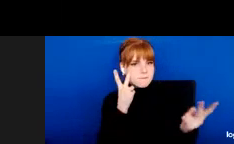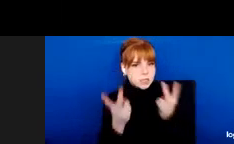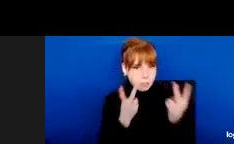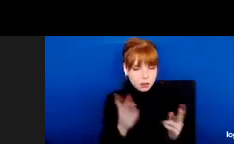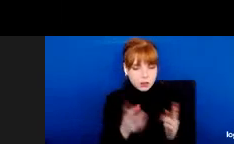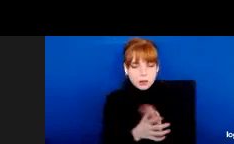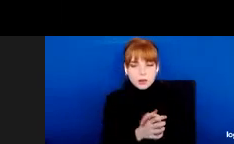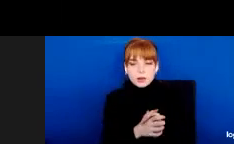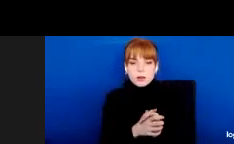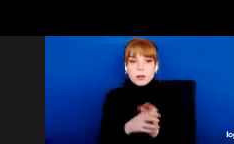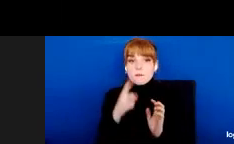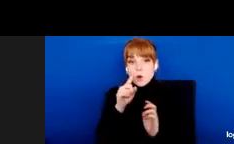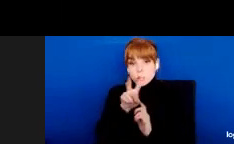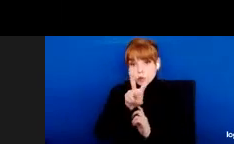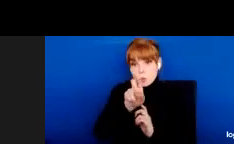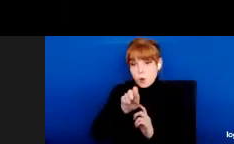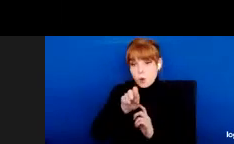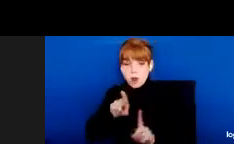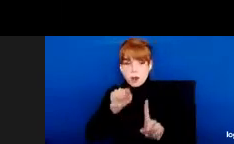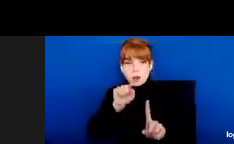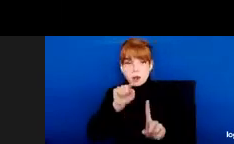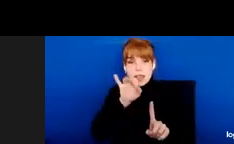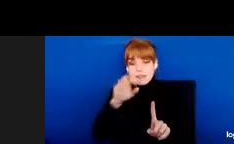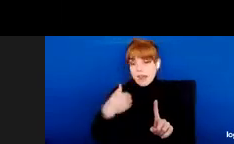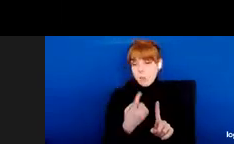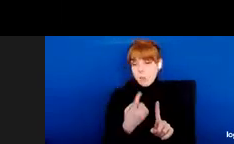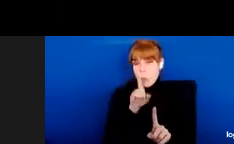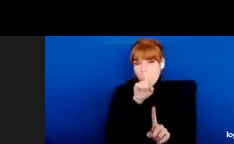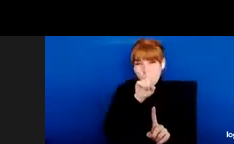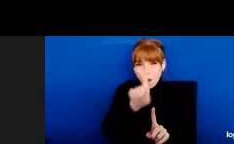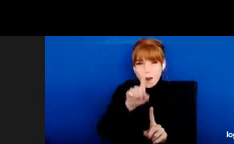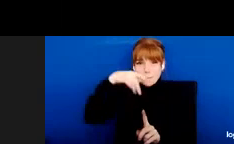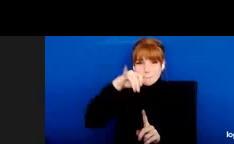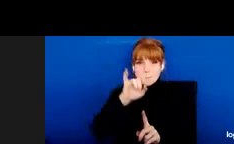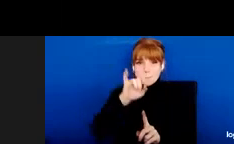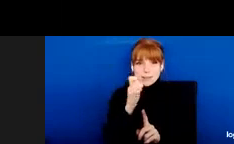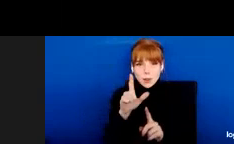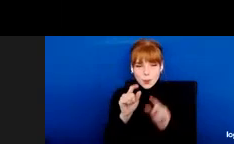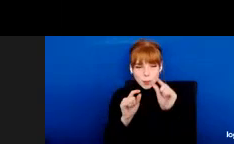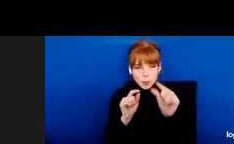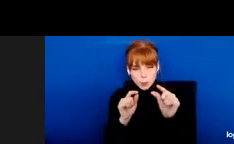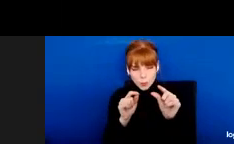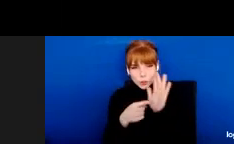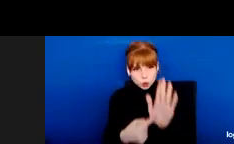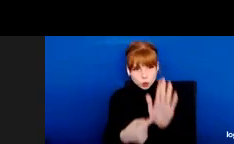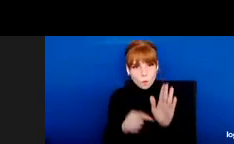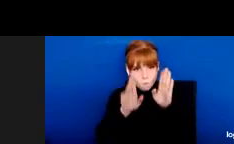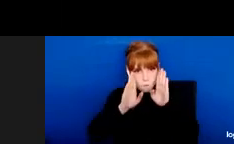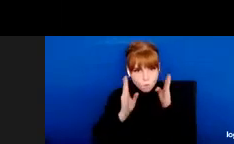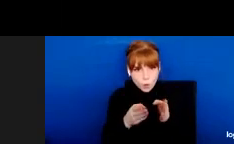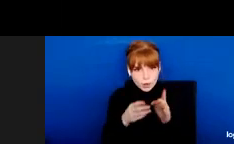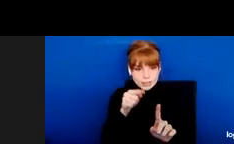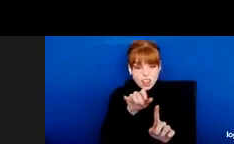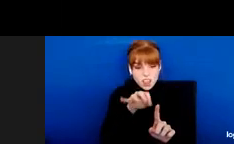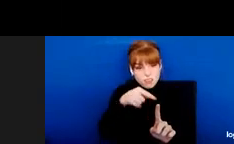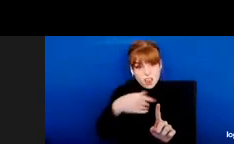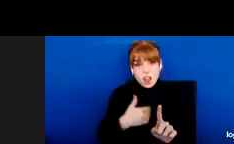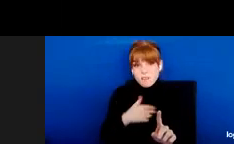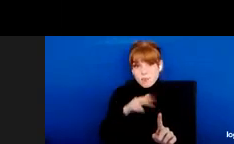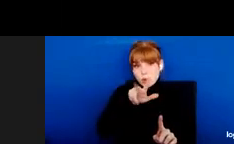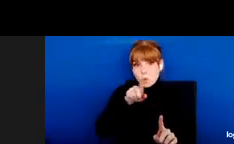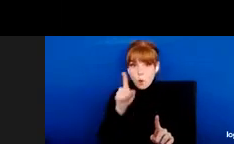1 pixel, just 1 single pixel, that showed something at keyboard focus, if that pixel had at least 3 to 1 contrast,